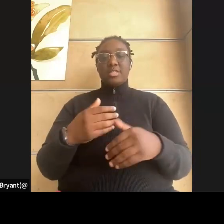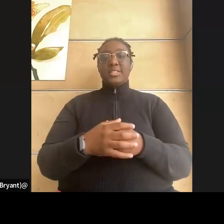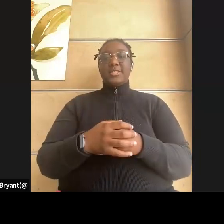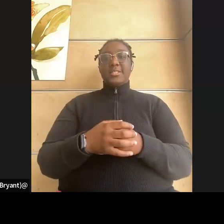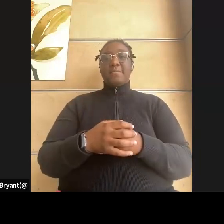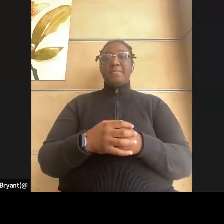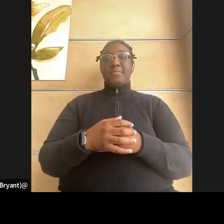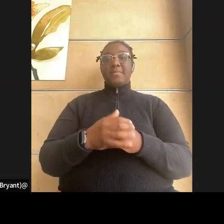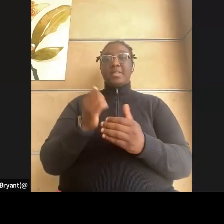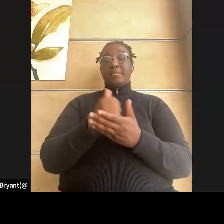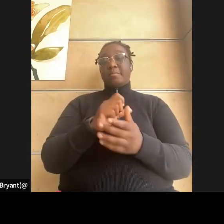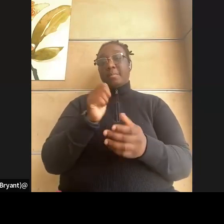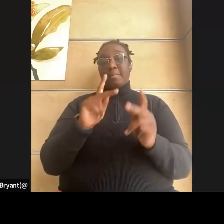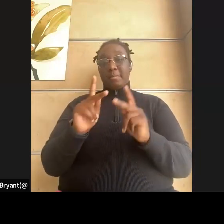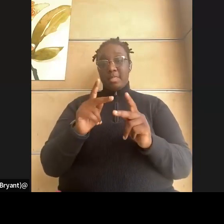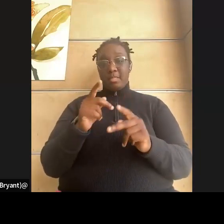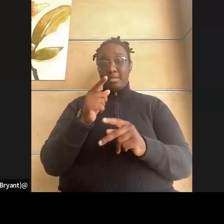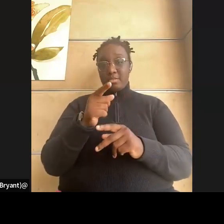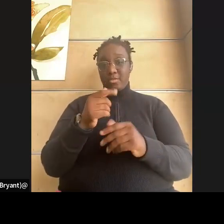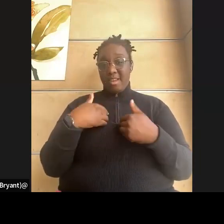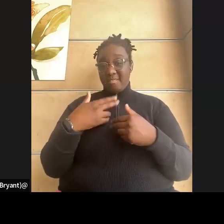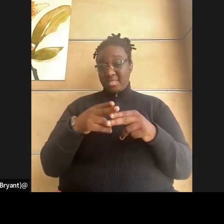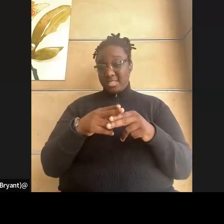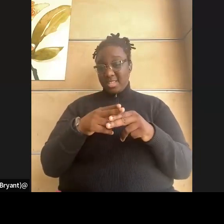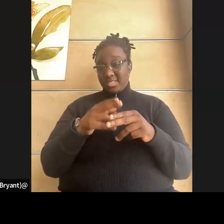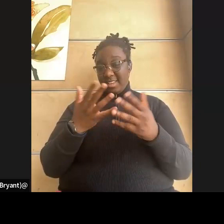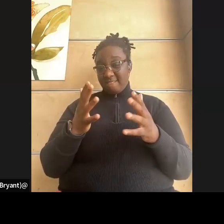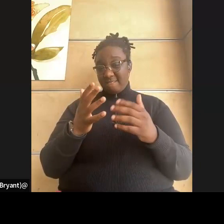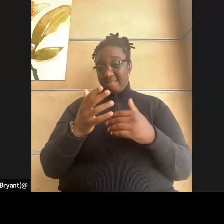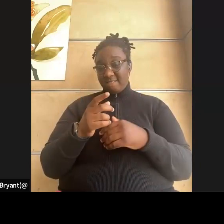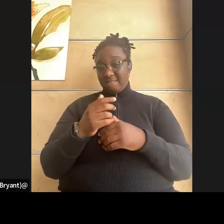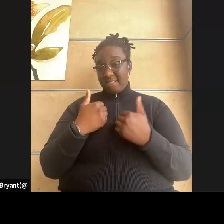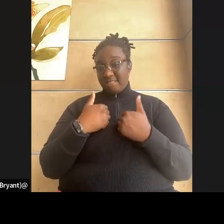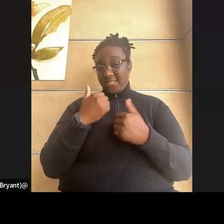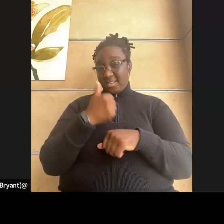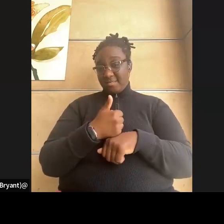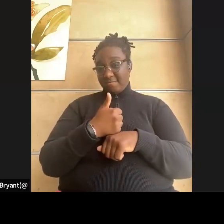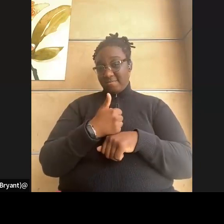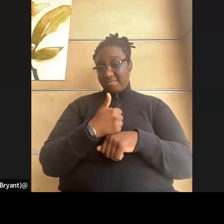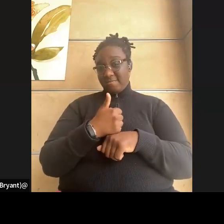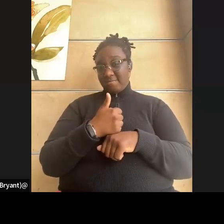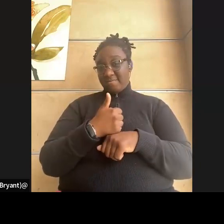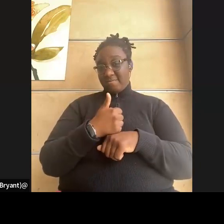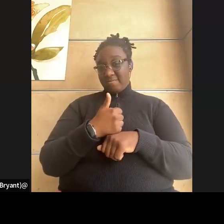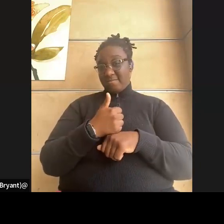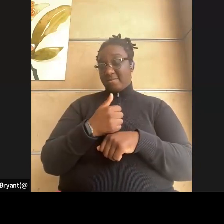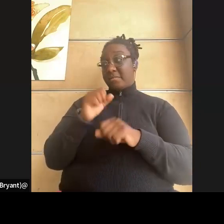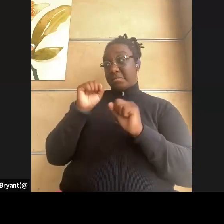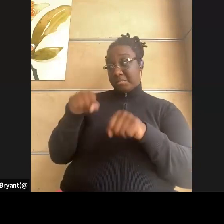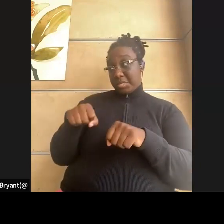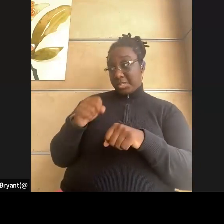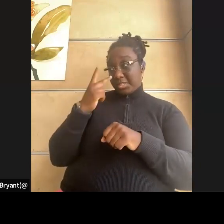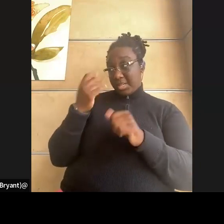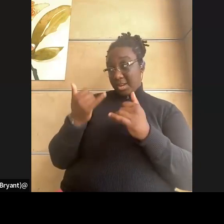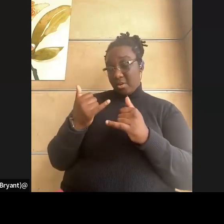Mary, are you able to pull up the slides? Yes, I was. Let me know. Can you see them now?